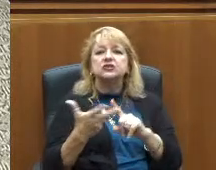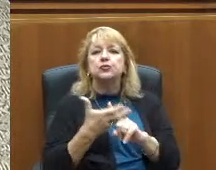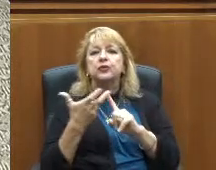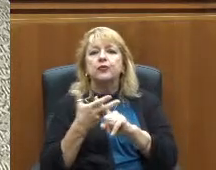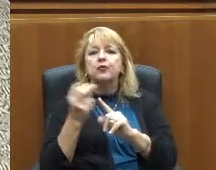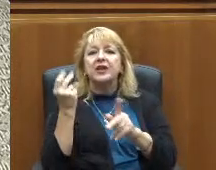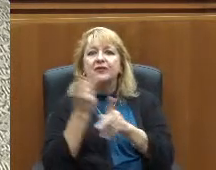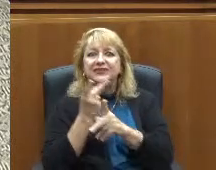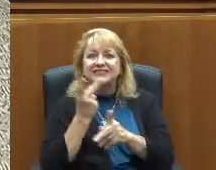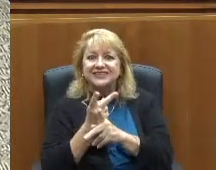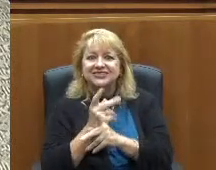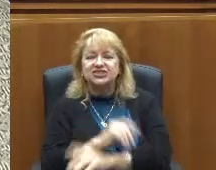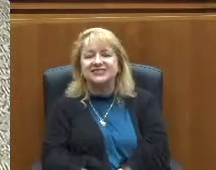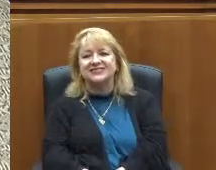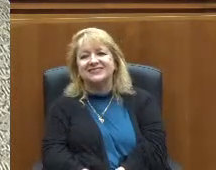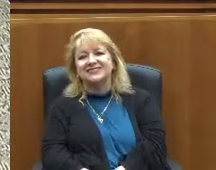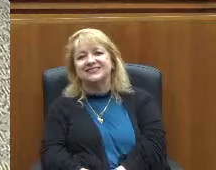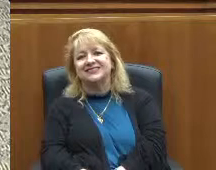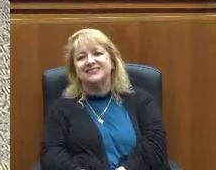and retention.